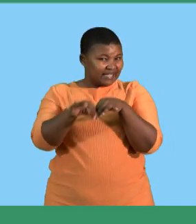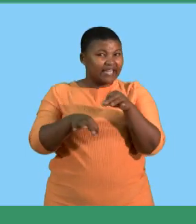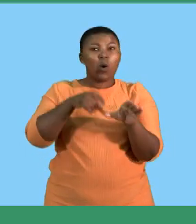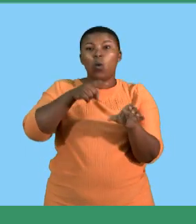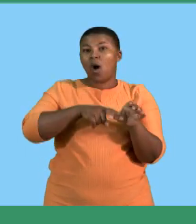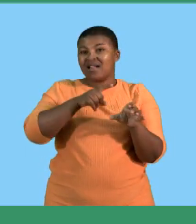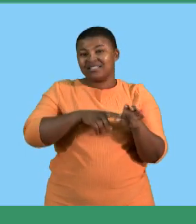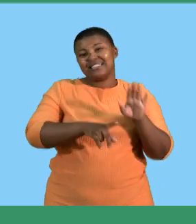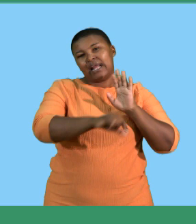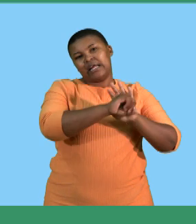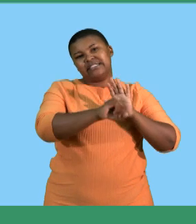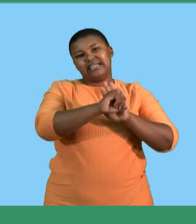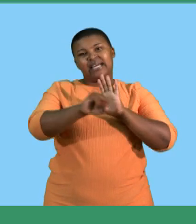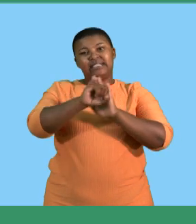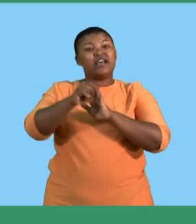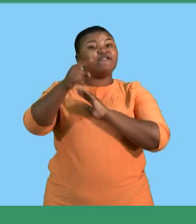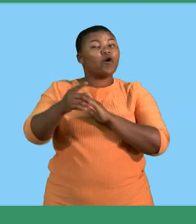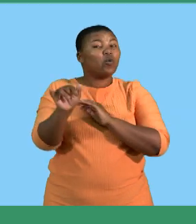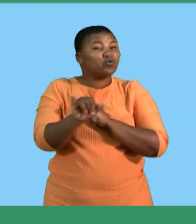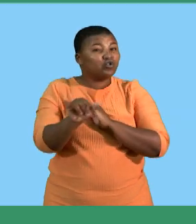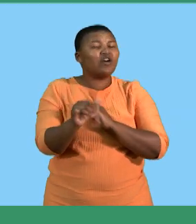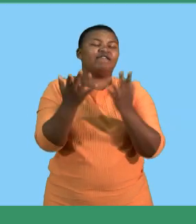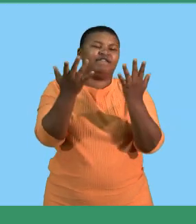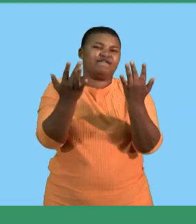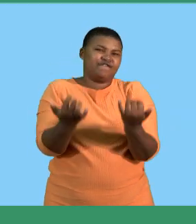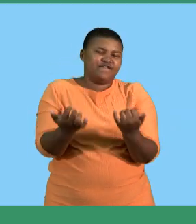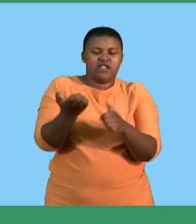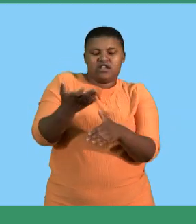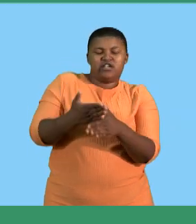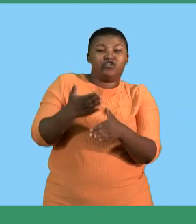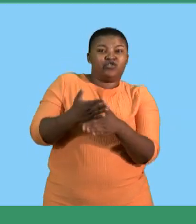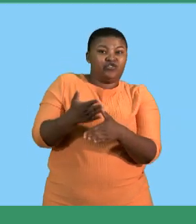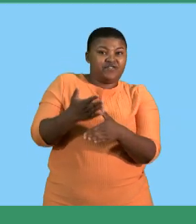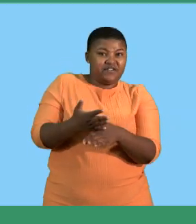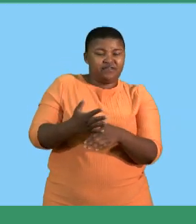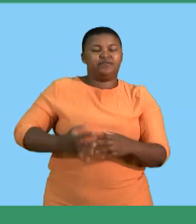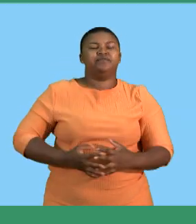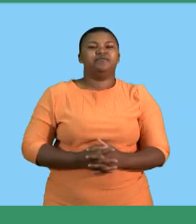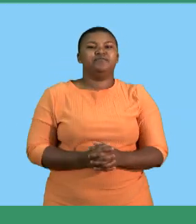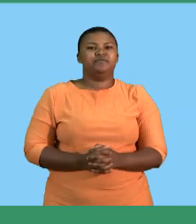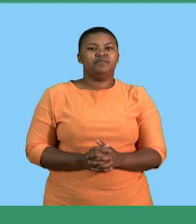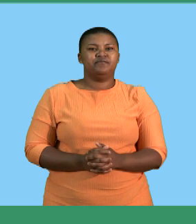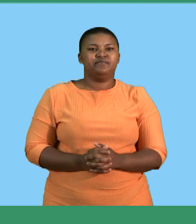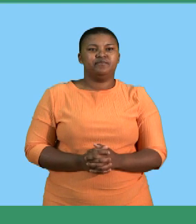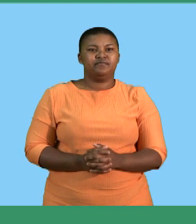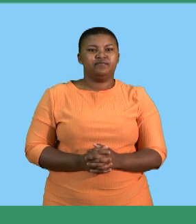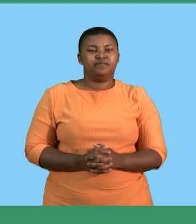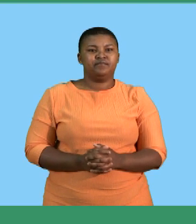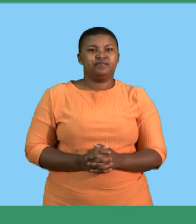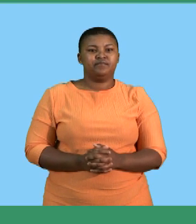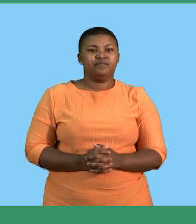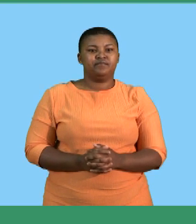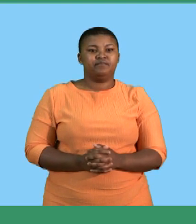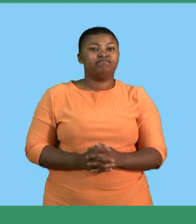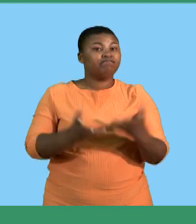the quality indicators, but for which function now? It is for the financial function.